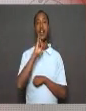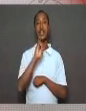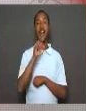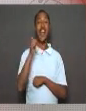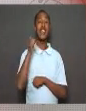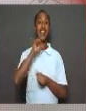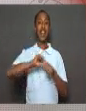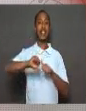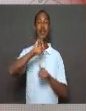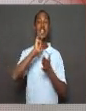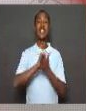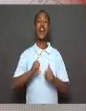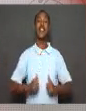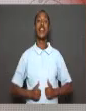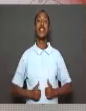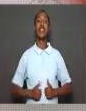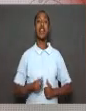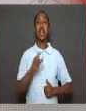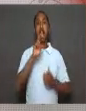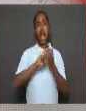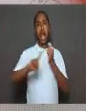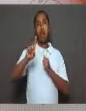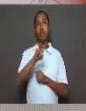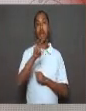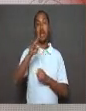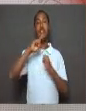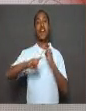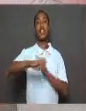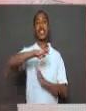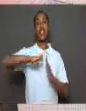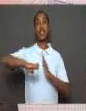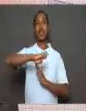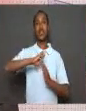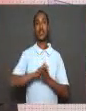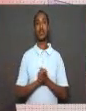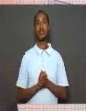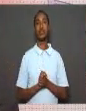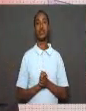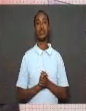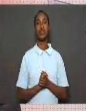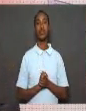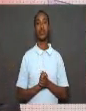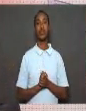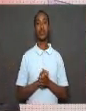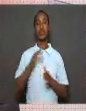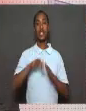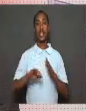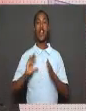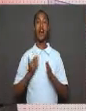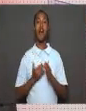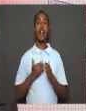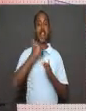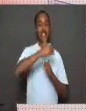atom that has a lone pair of valence electrons. In our next